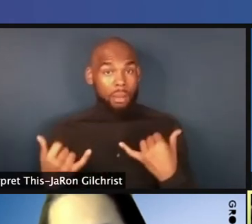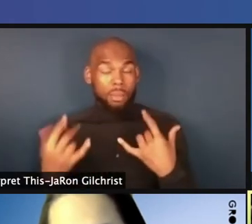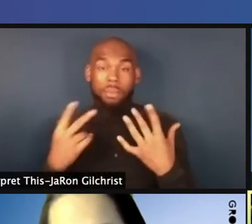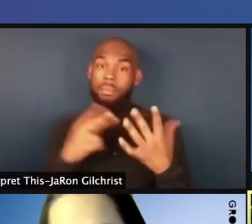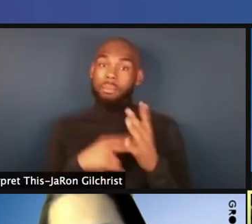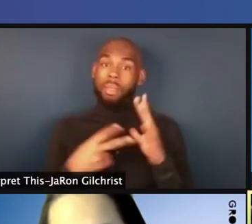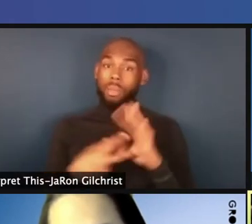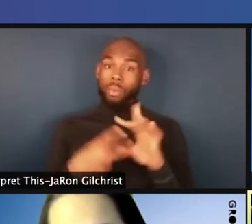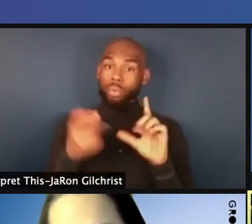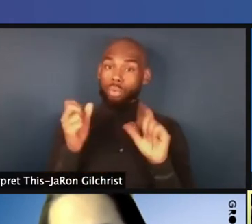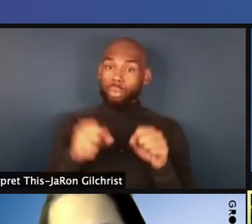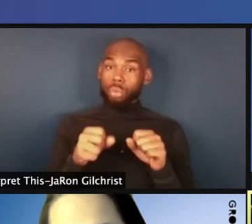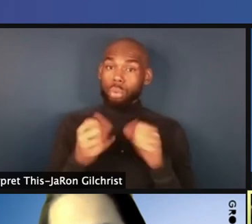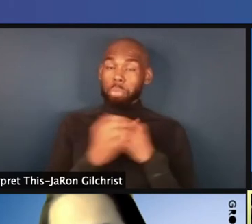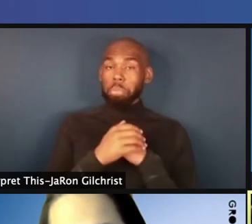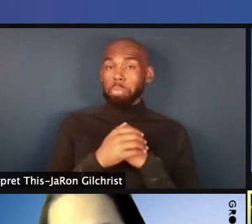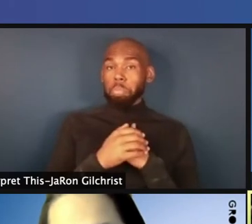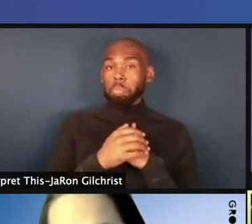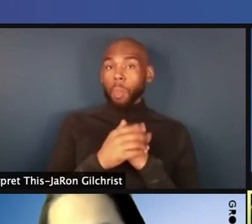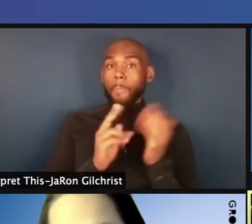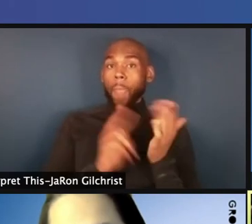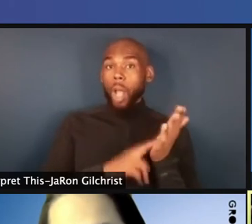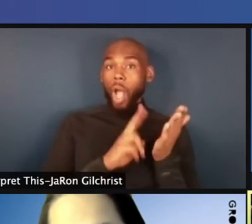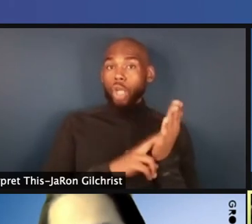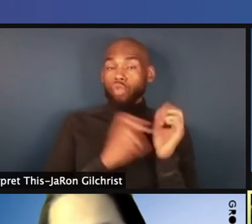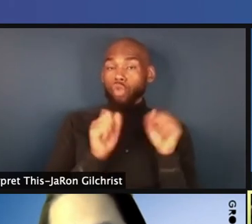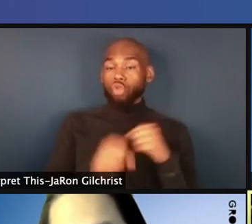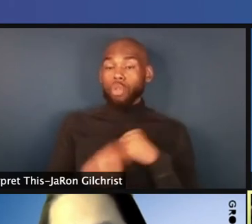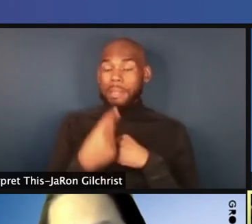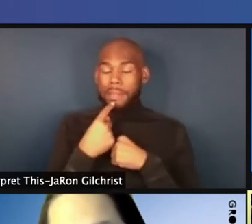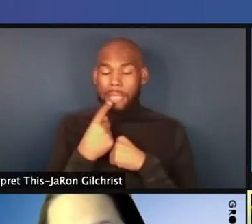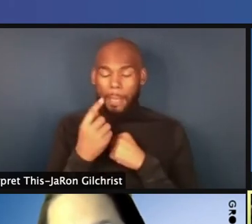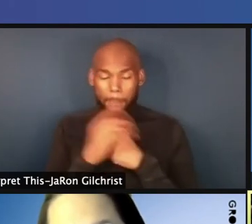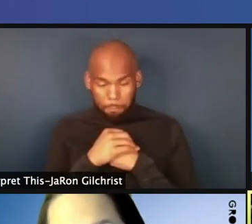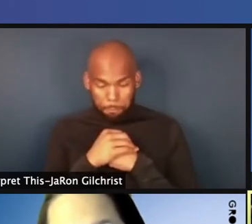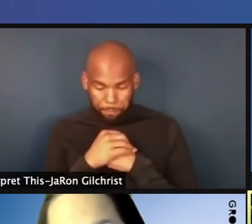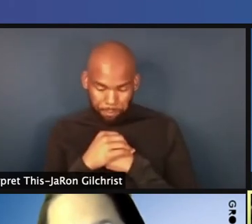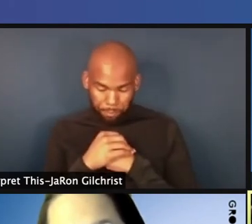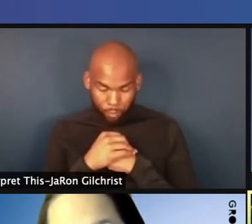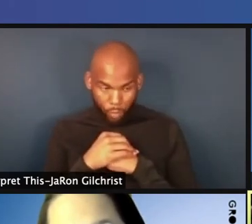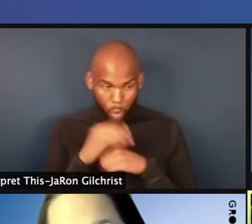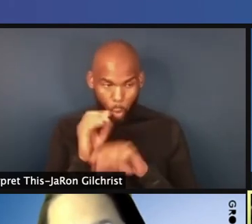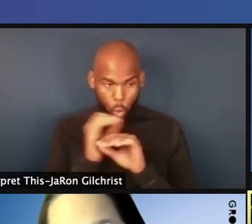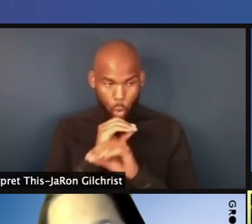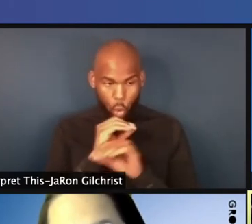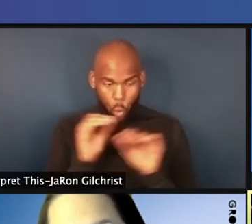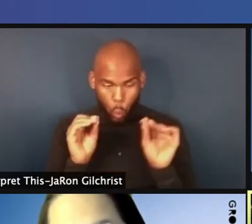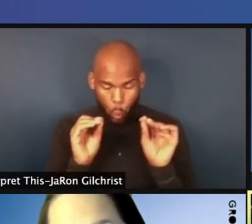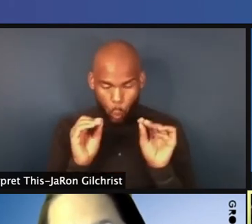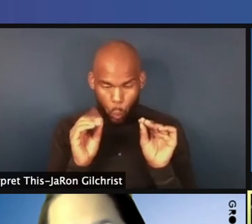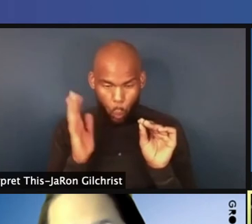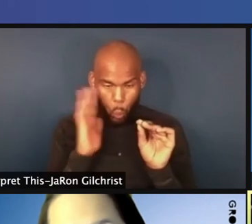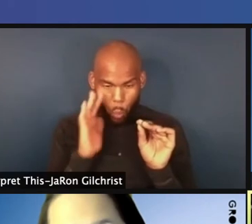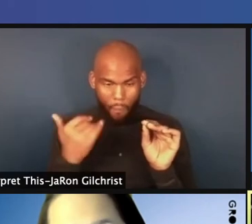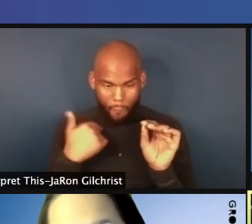that a contract could say something along the lines of, that no, that there will not be